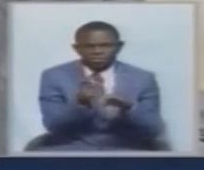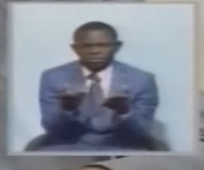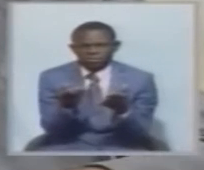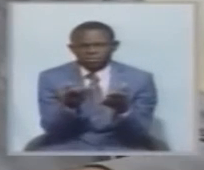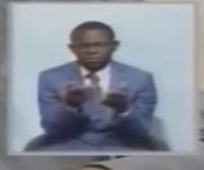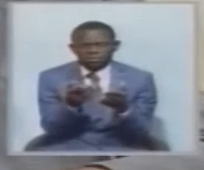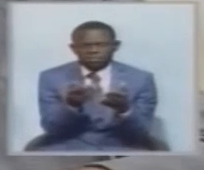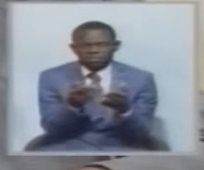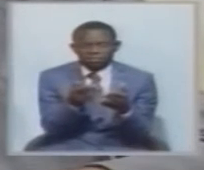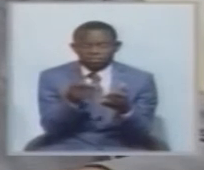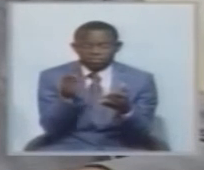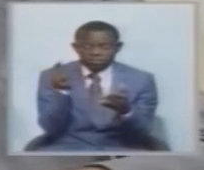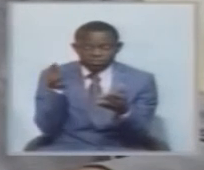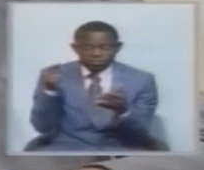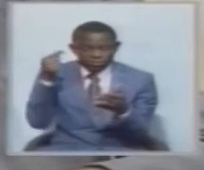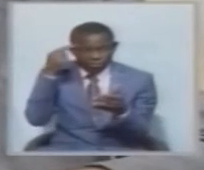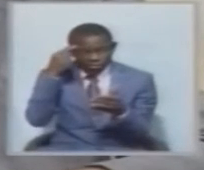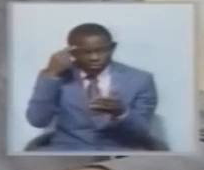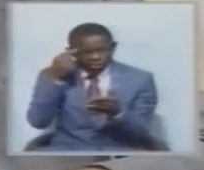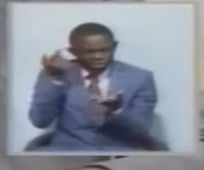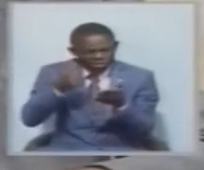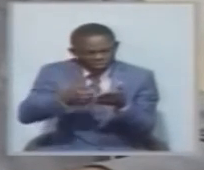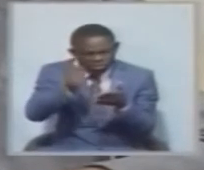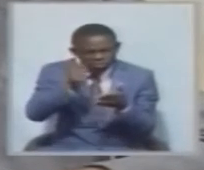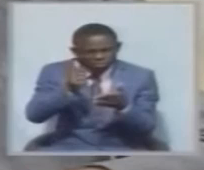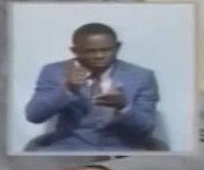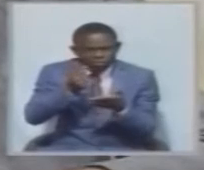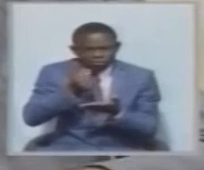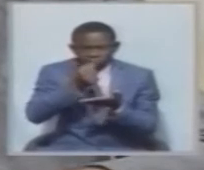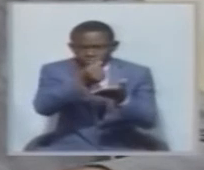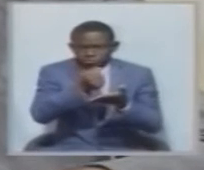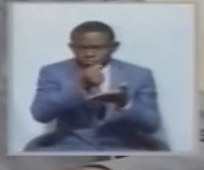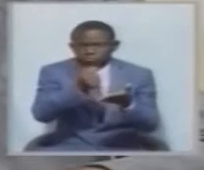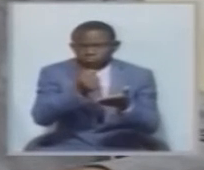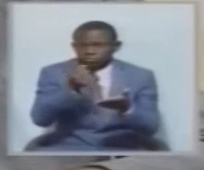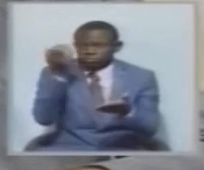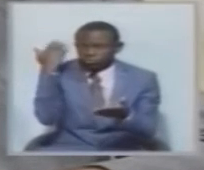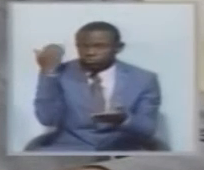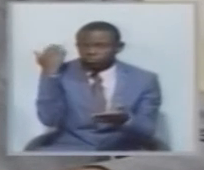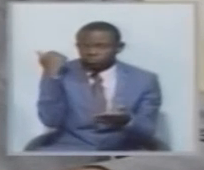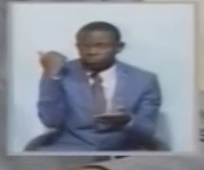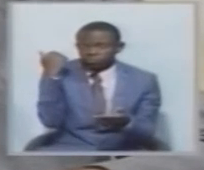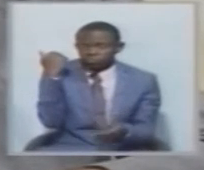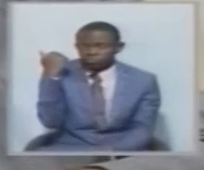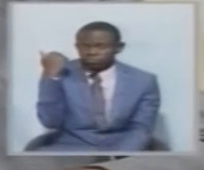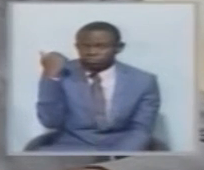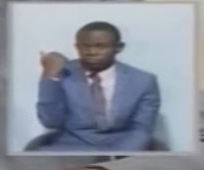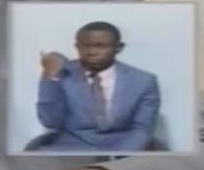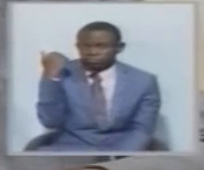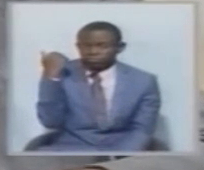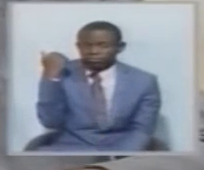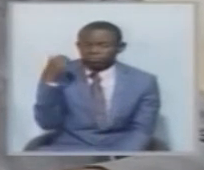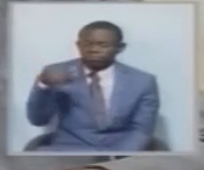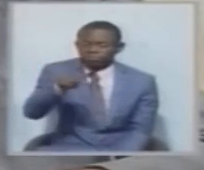funding this, and in the past, I think, years, they've tried to ensure that here are